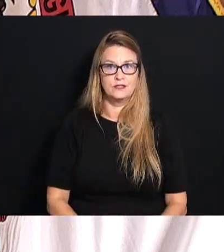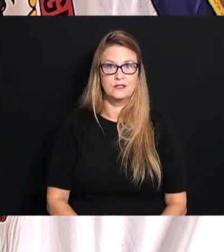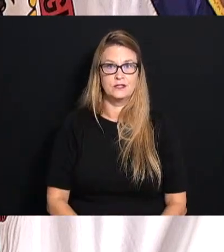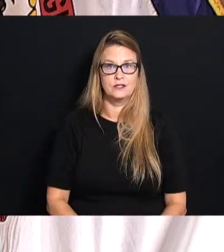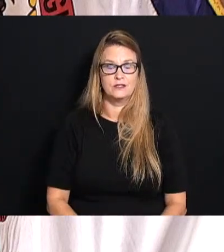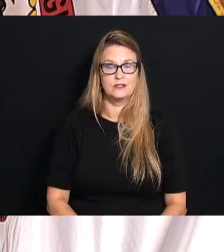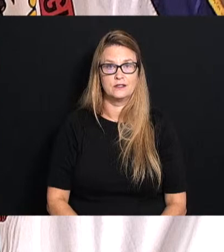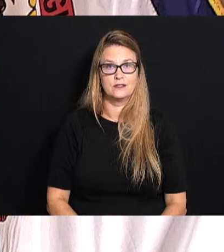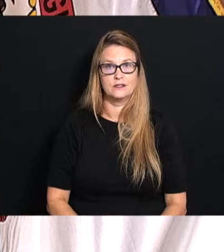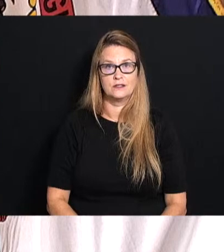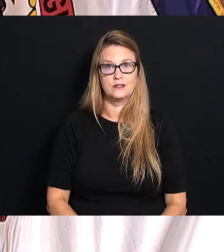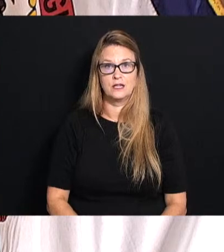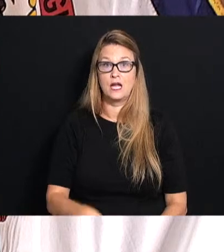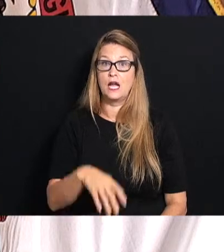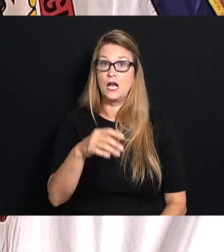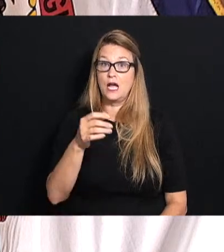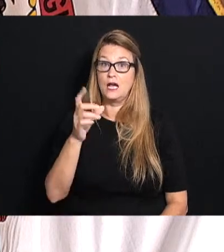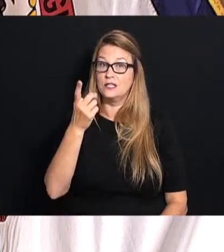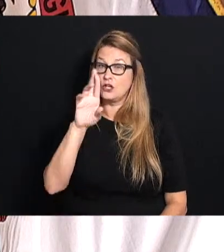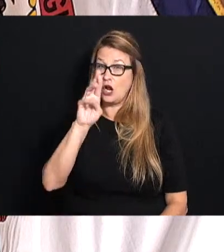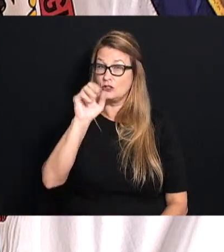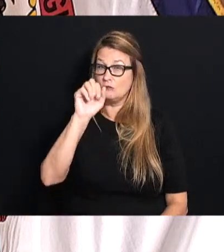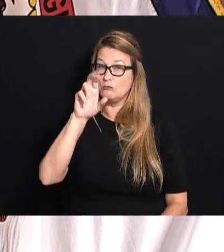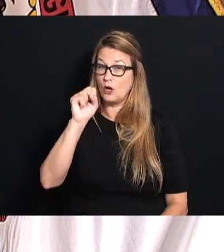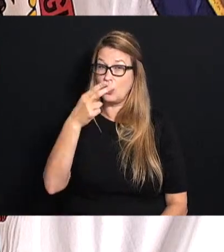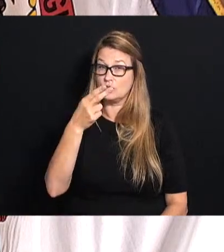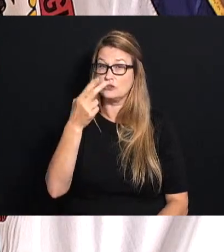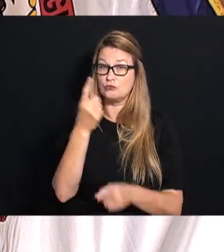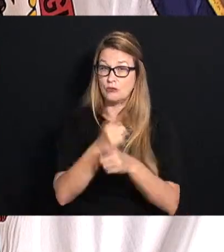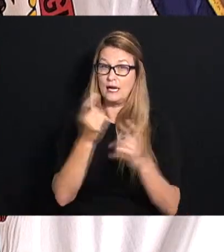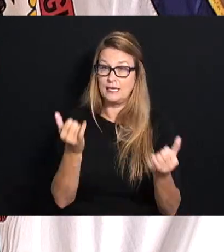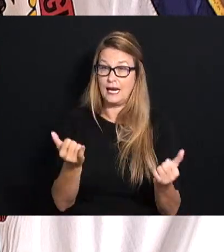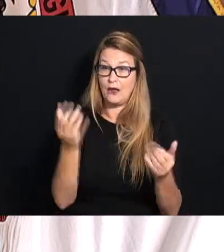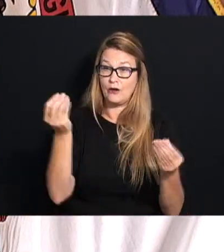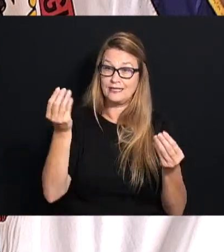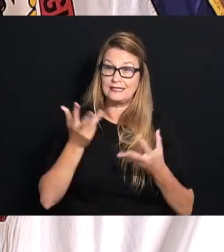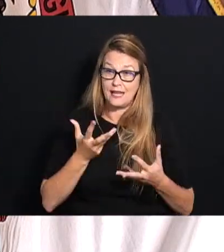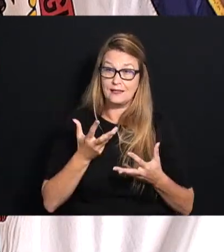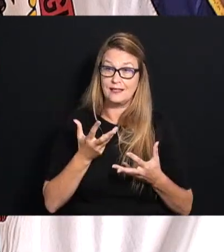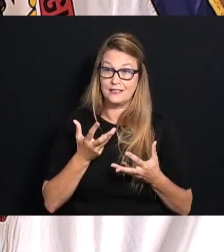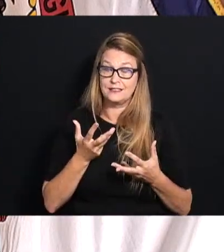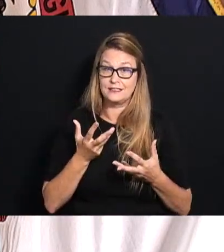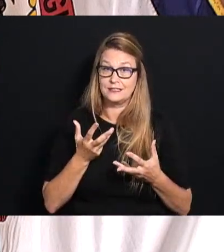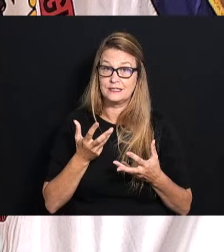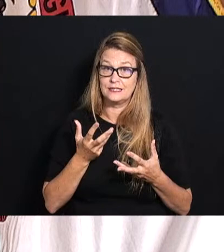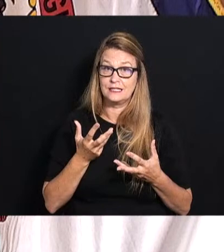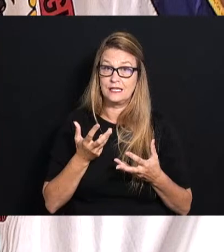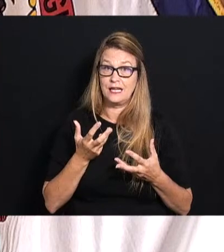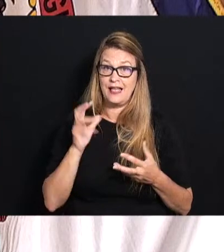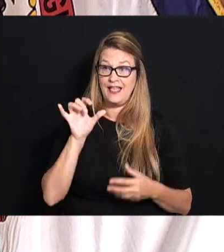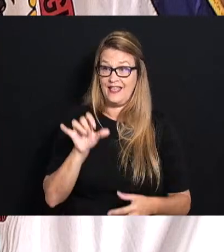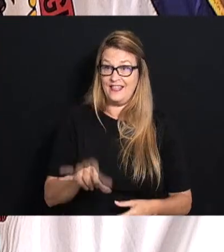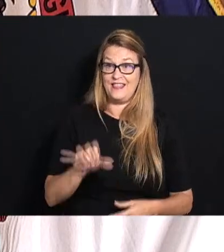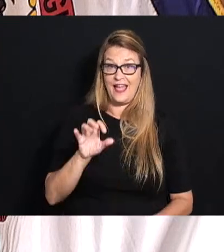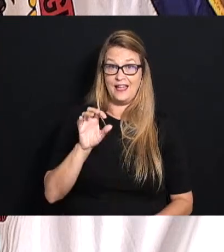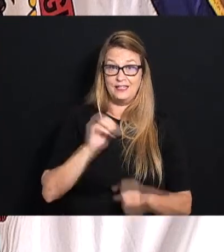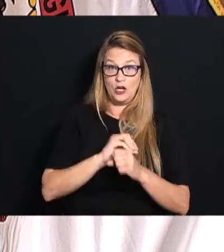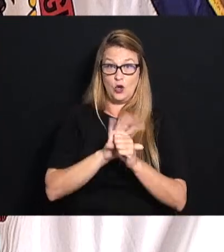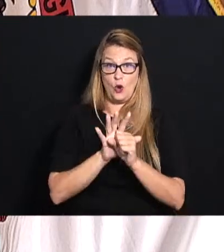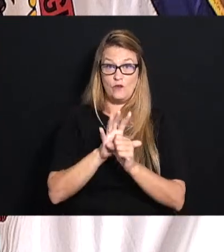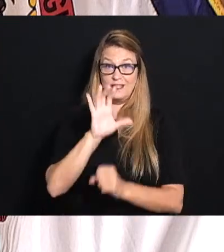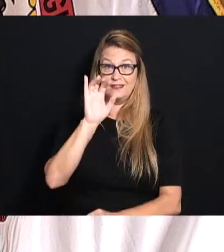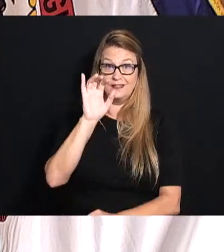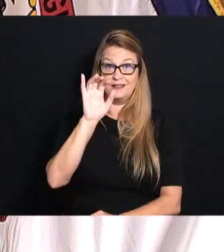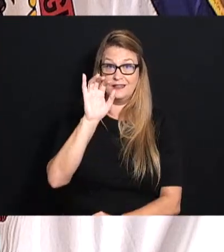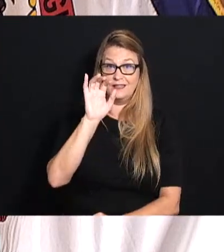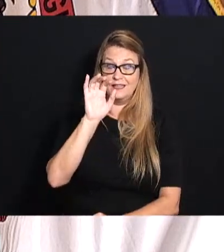Absolutely. Dr. Marsh right now is telling us that the effects of COVID